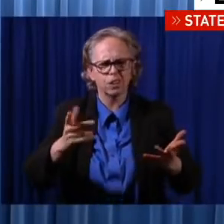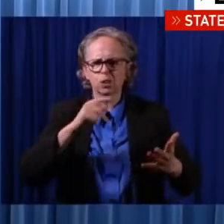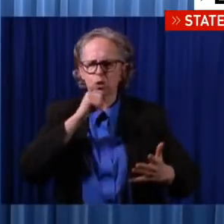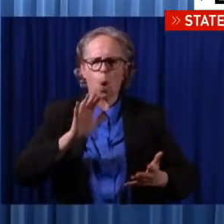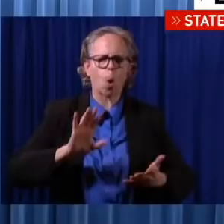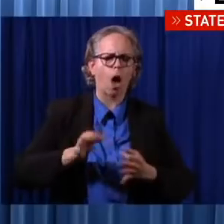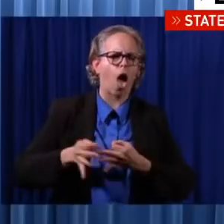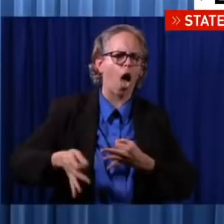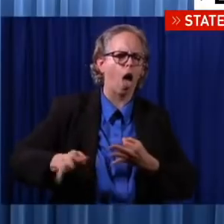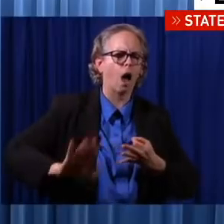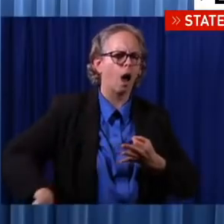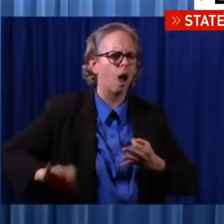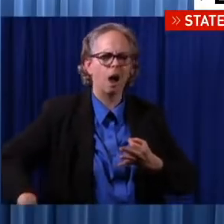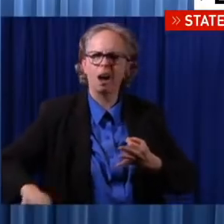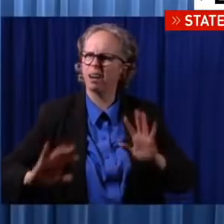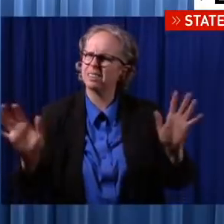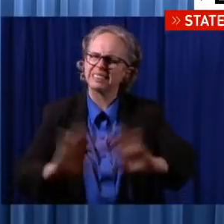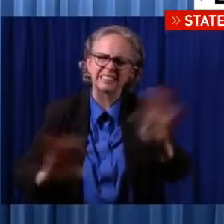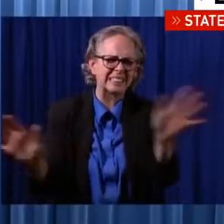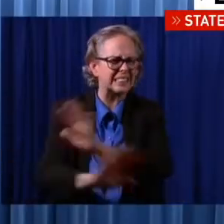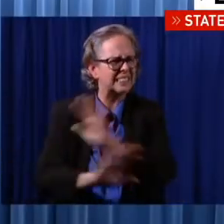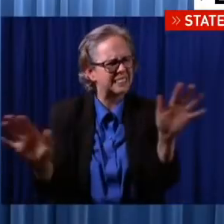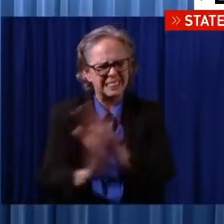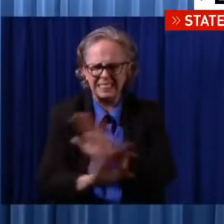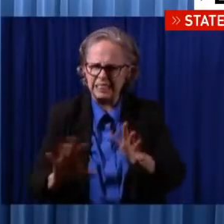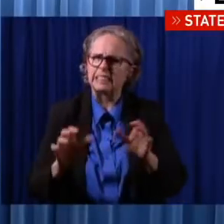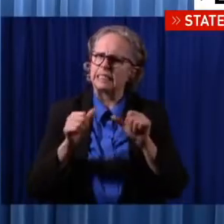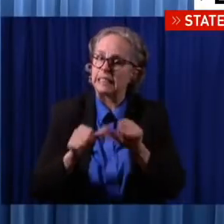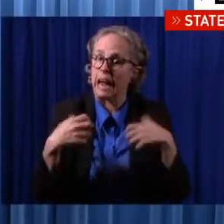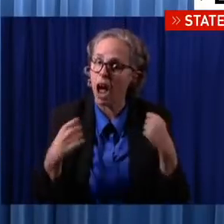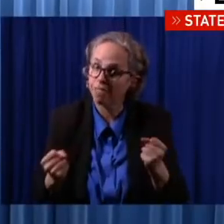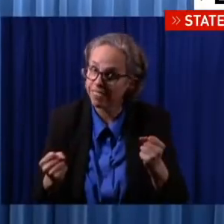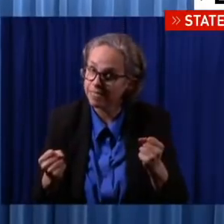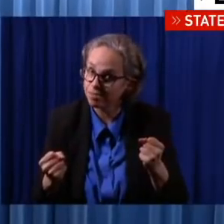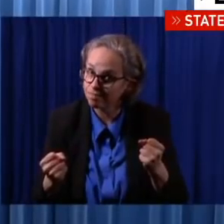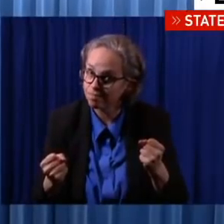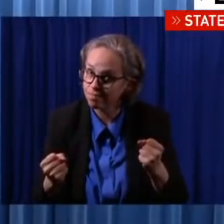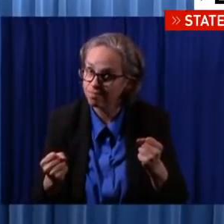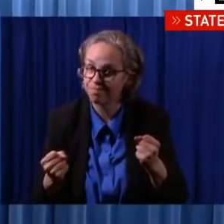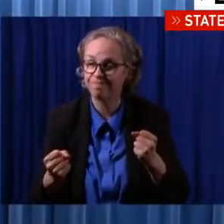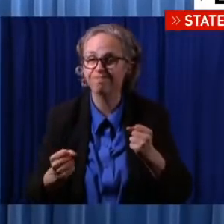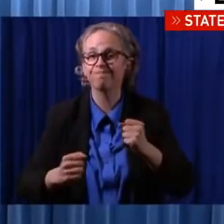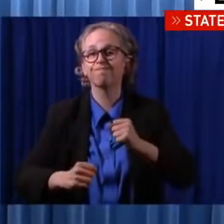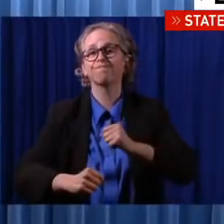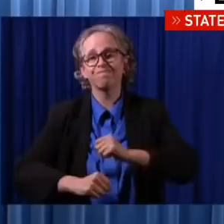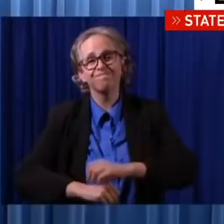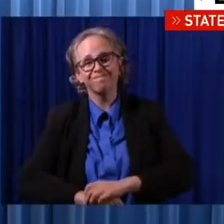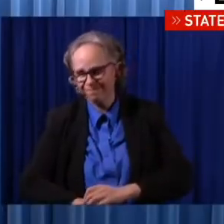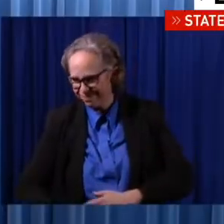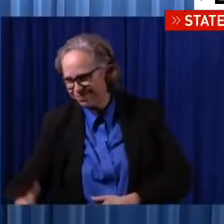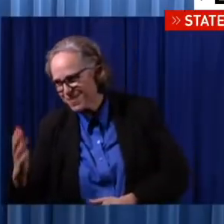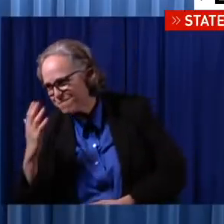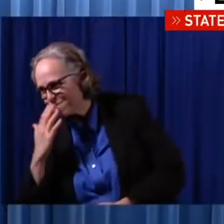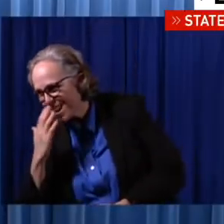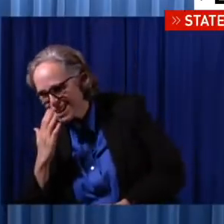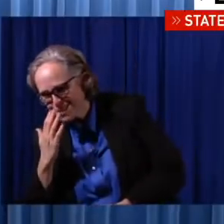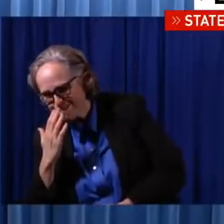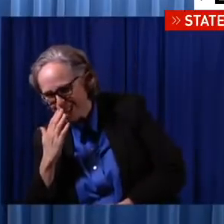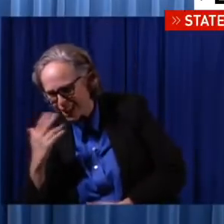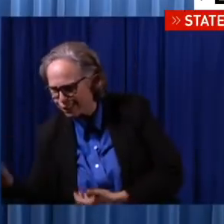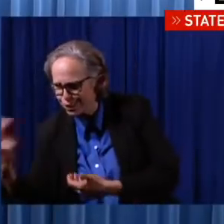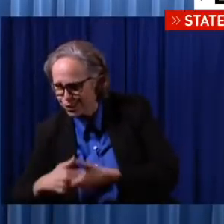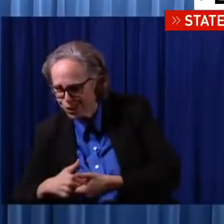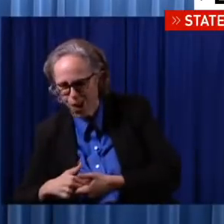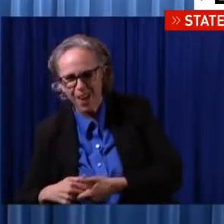opportunity to stay healthy. Good. Doctor, thank you very much. We appreciate you joining with us. Thank you very much.